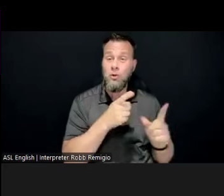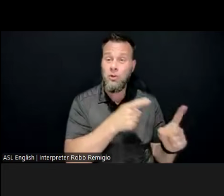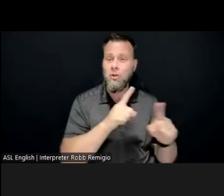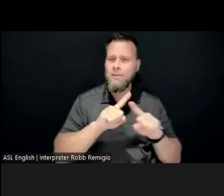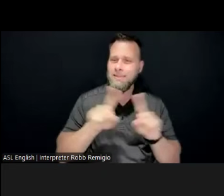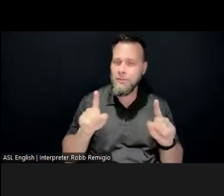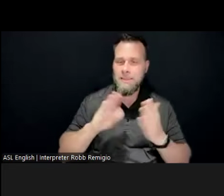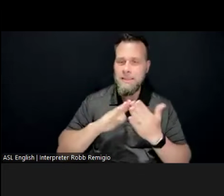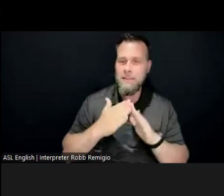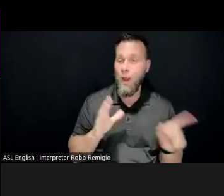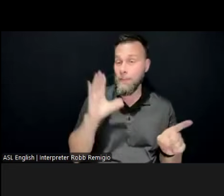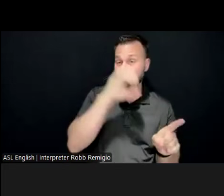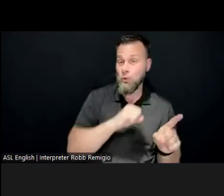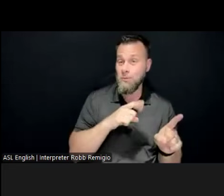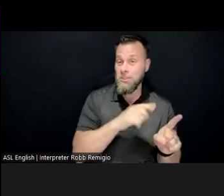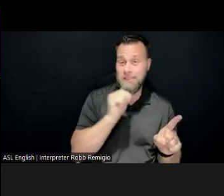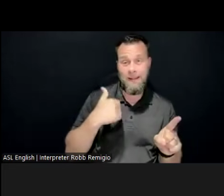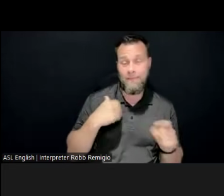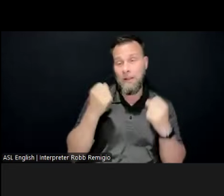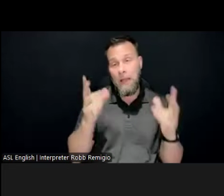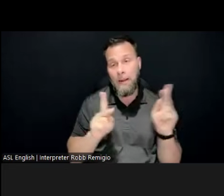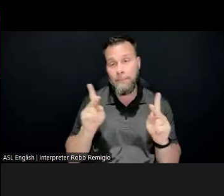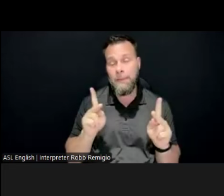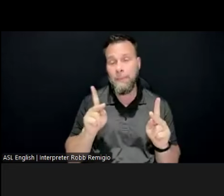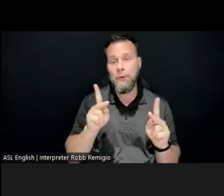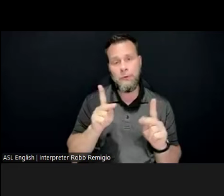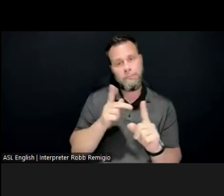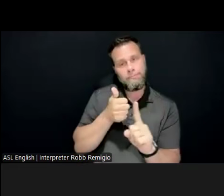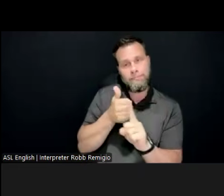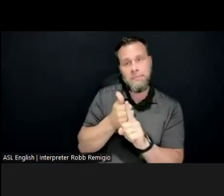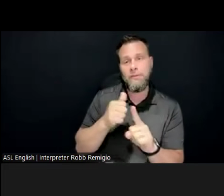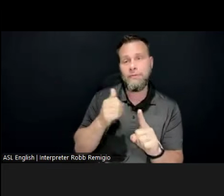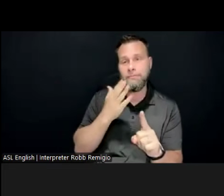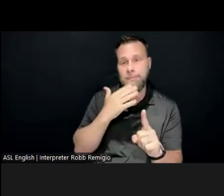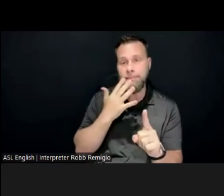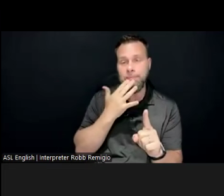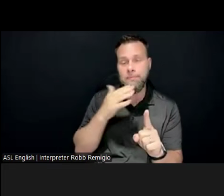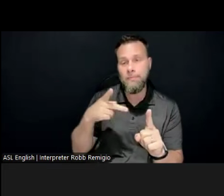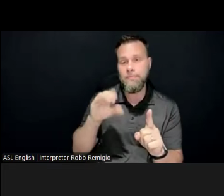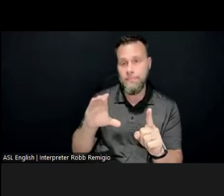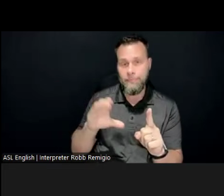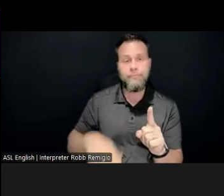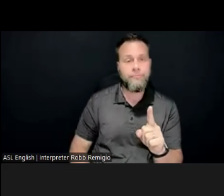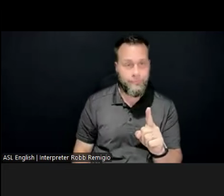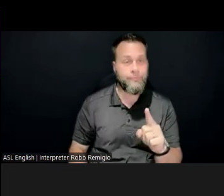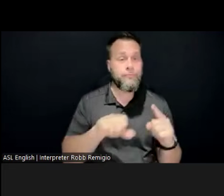assuming that she probably didn't have a lot of cases with people of color. Another one participant said, my caseworker didn't